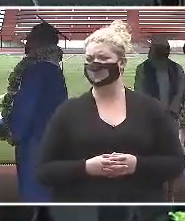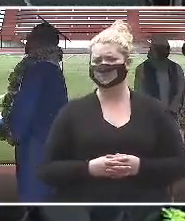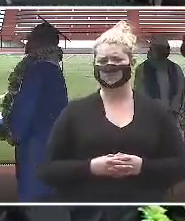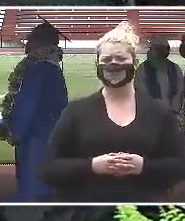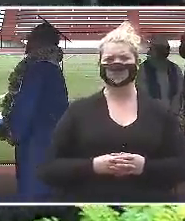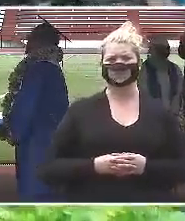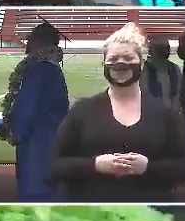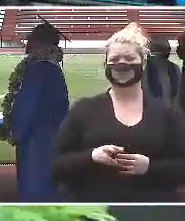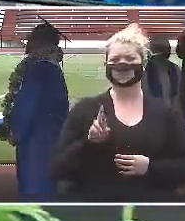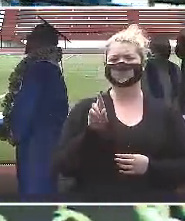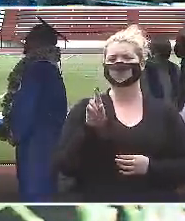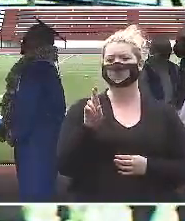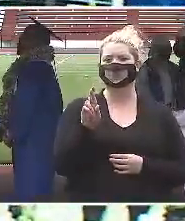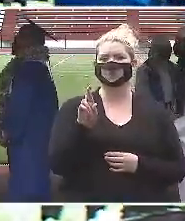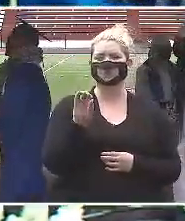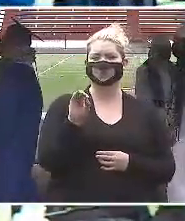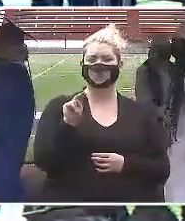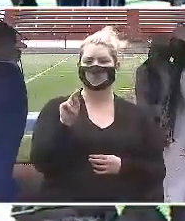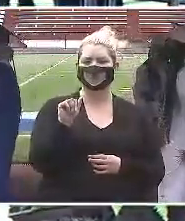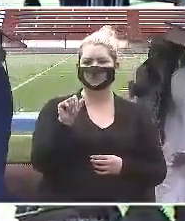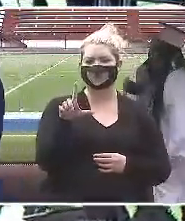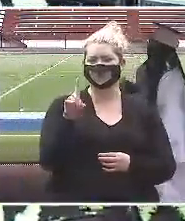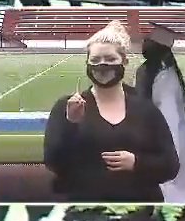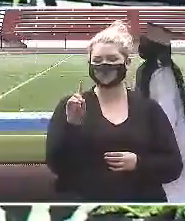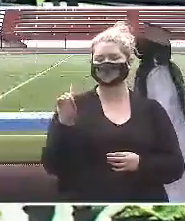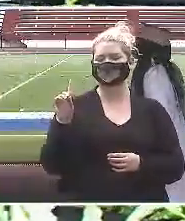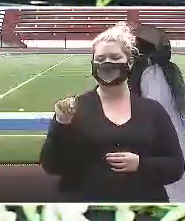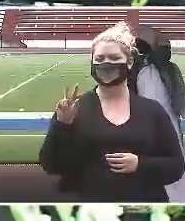Ronald Davis III.